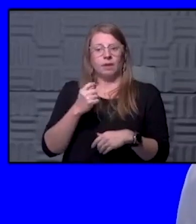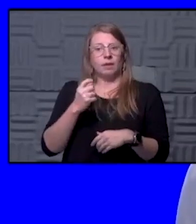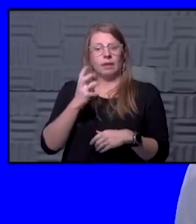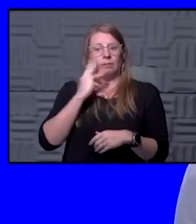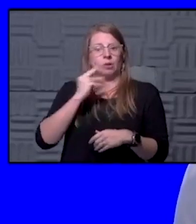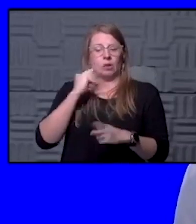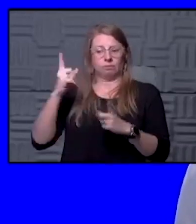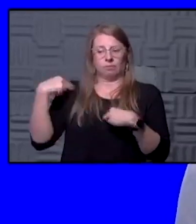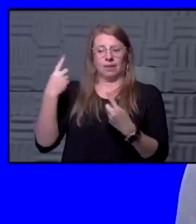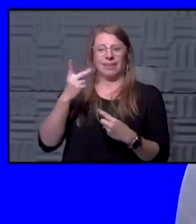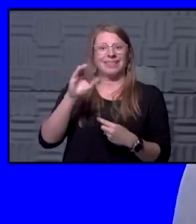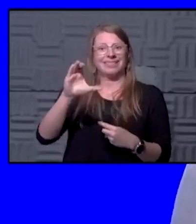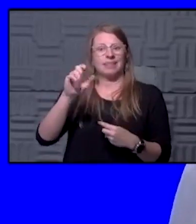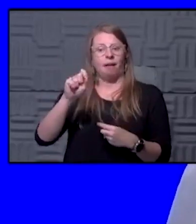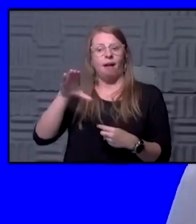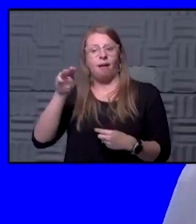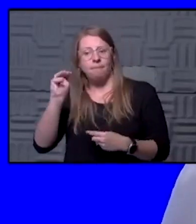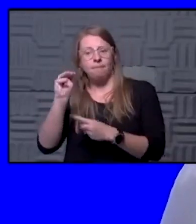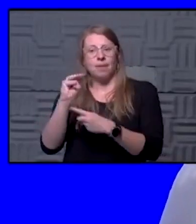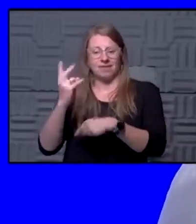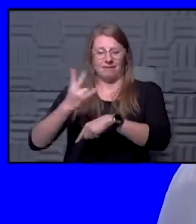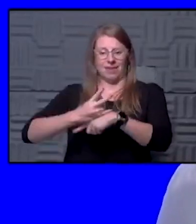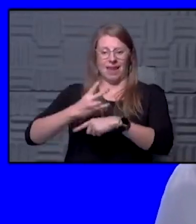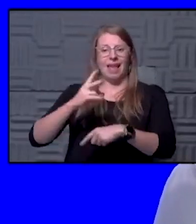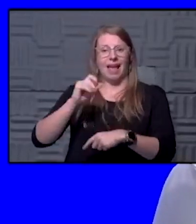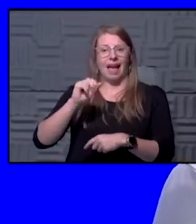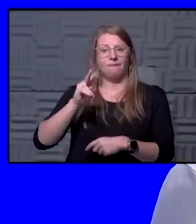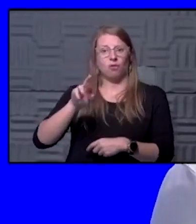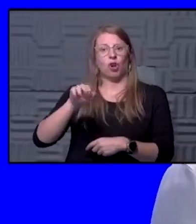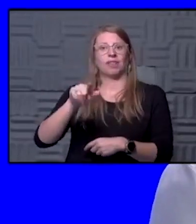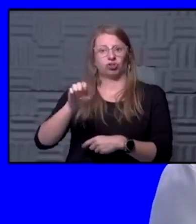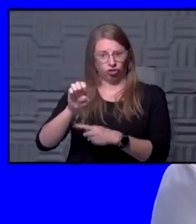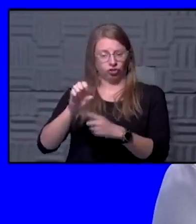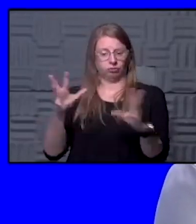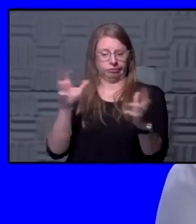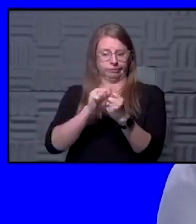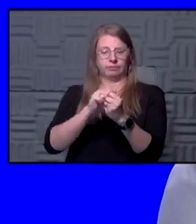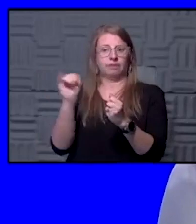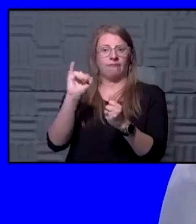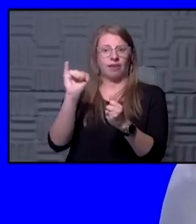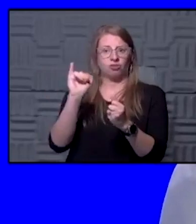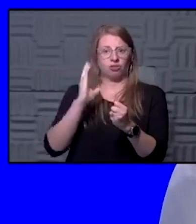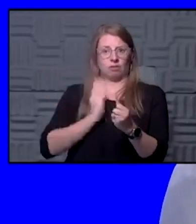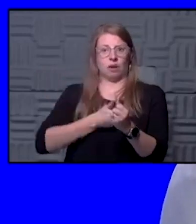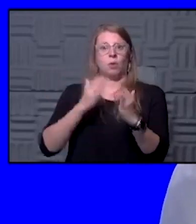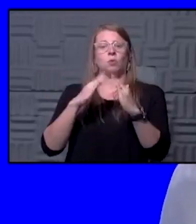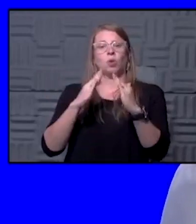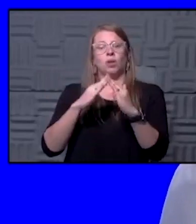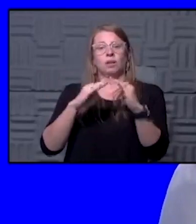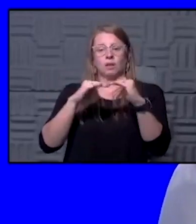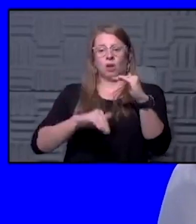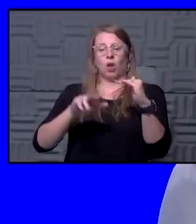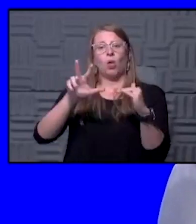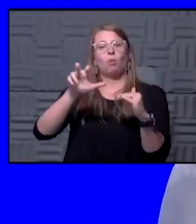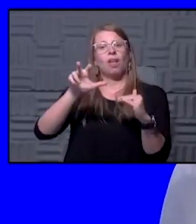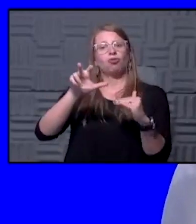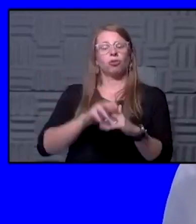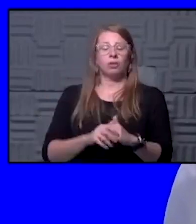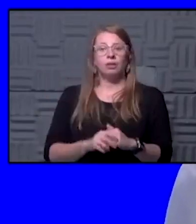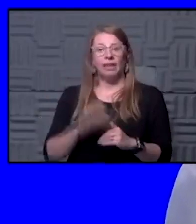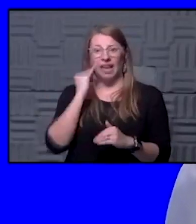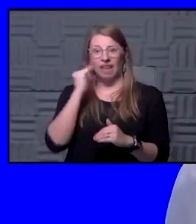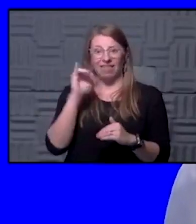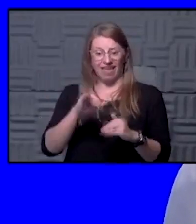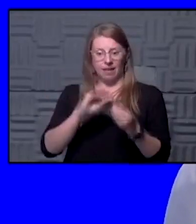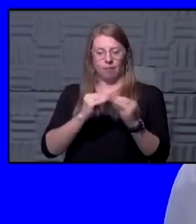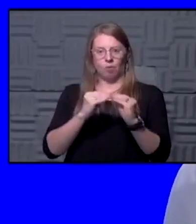kansascity.com, the rolling 7-day average of infections in our community it's gone down. Is under 300. So if we can